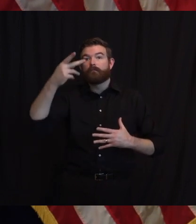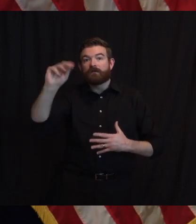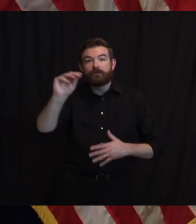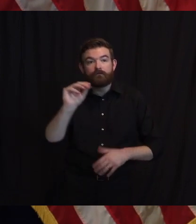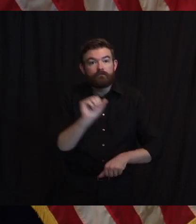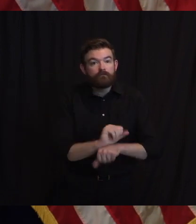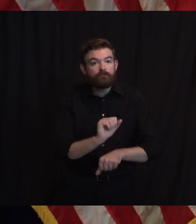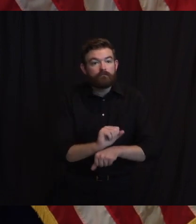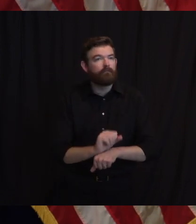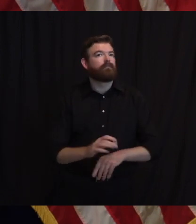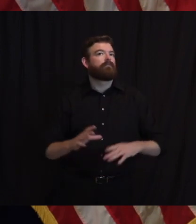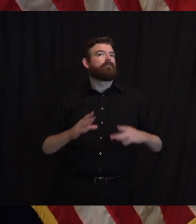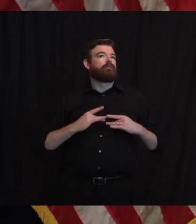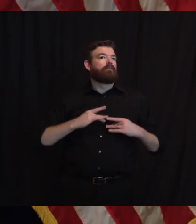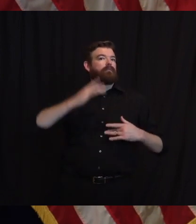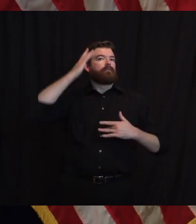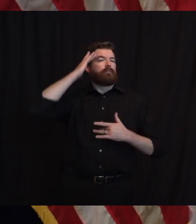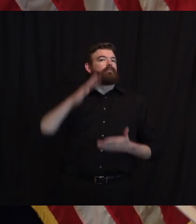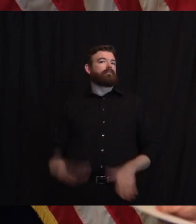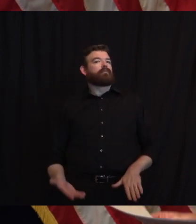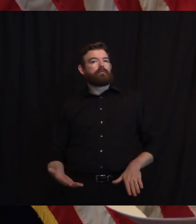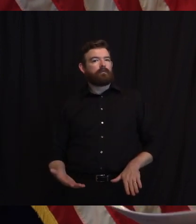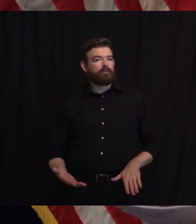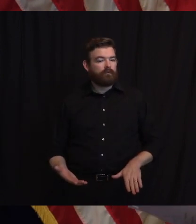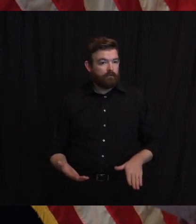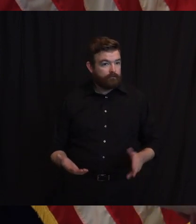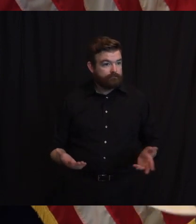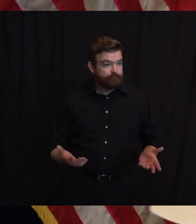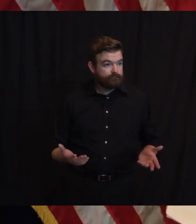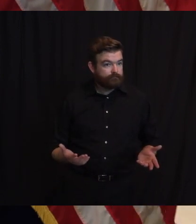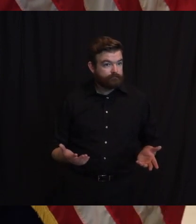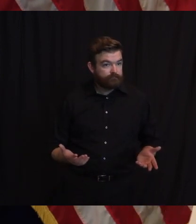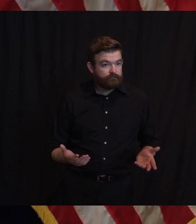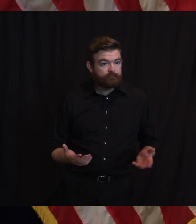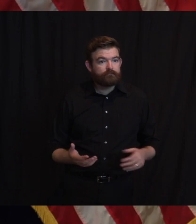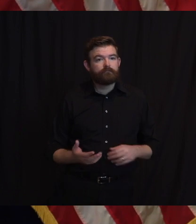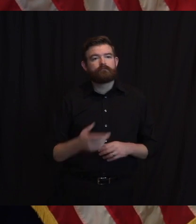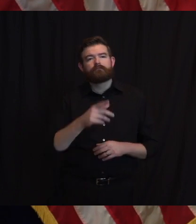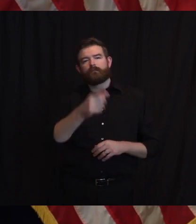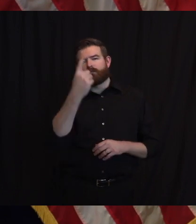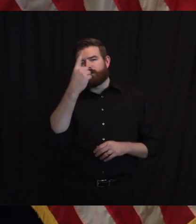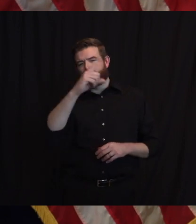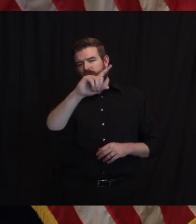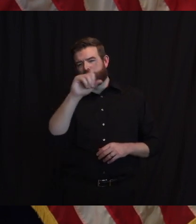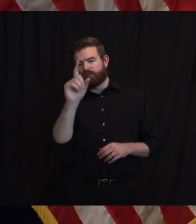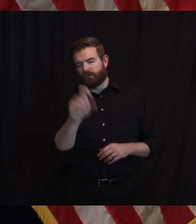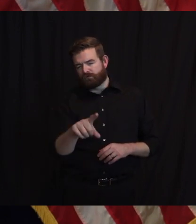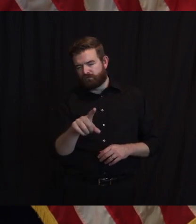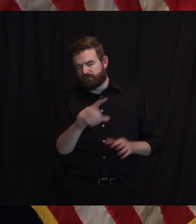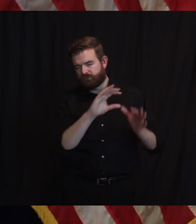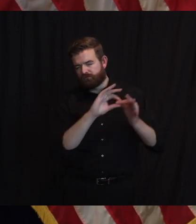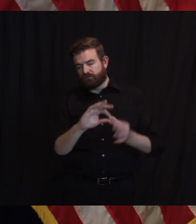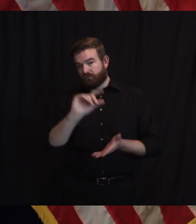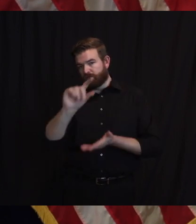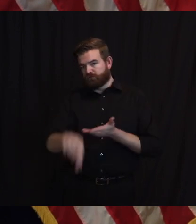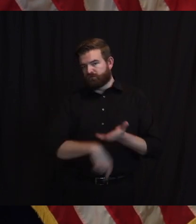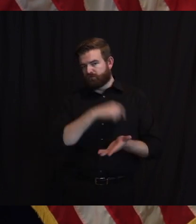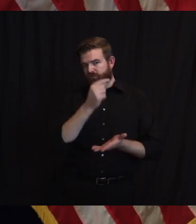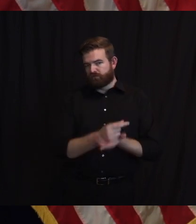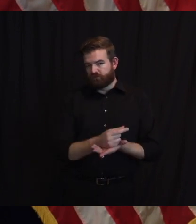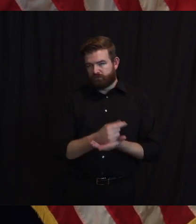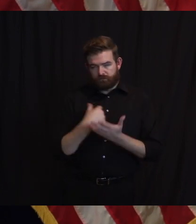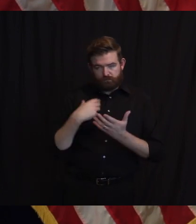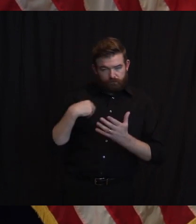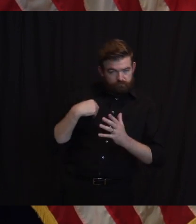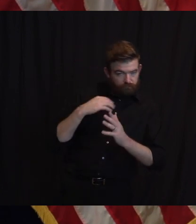add something to that? Just one clarification, going back to Brent's question earlier about graduations. I think I may have misunderstood you. If you're speaking about districts